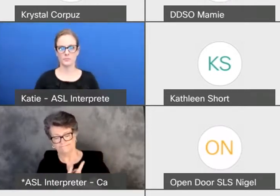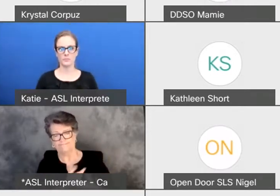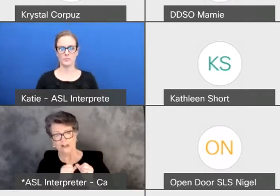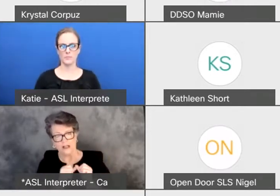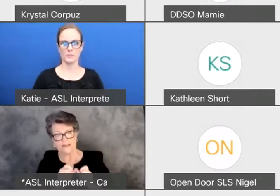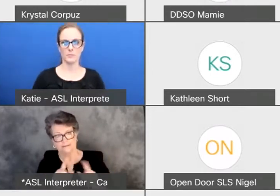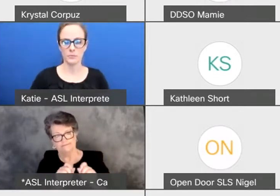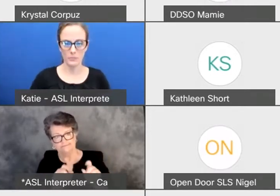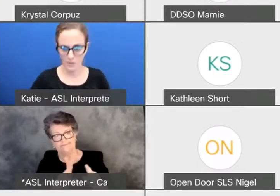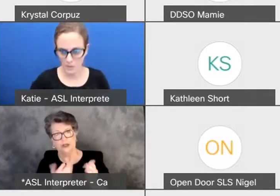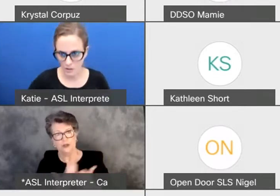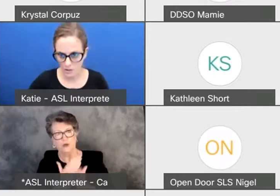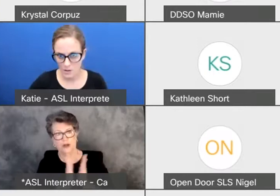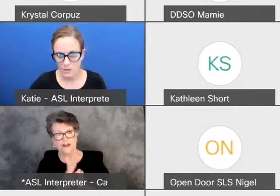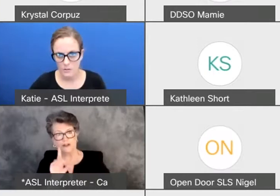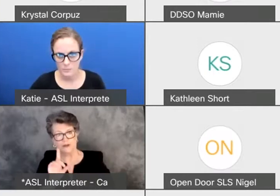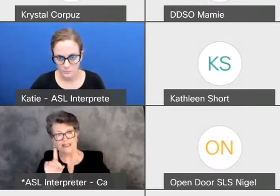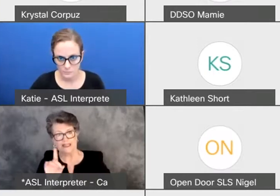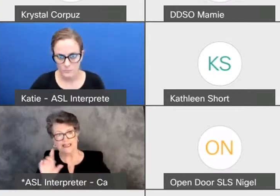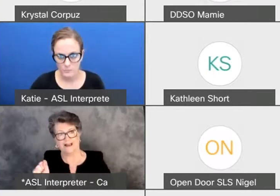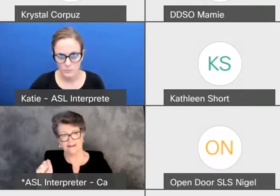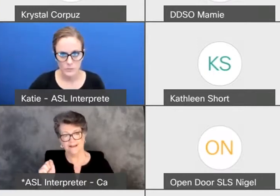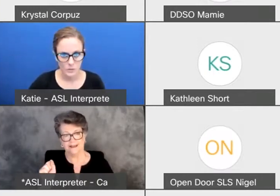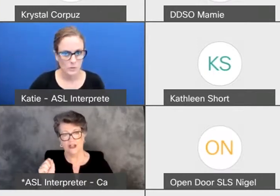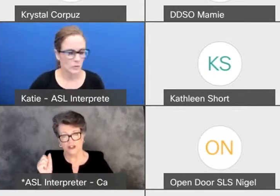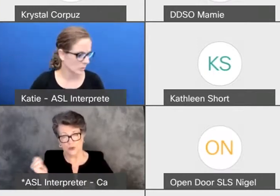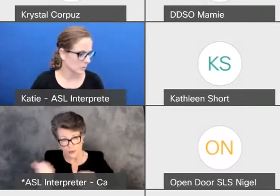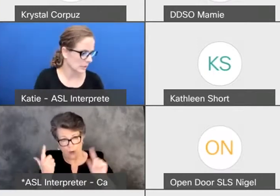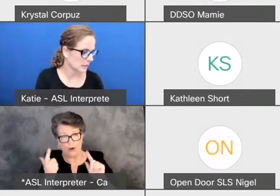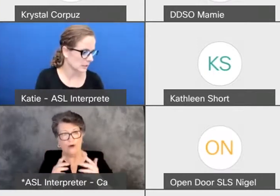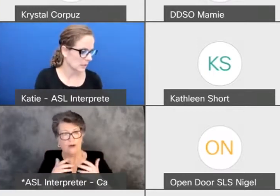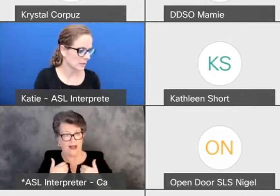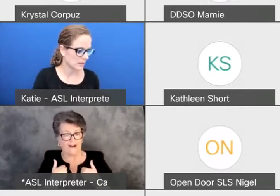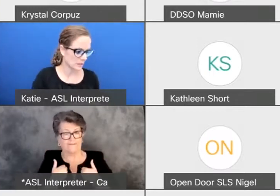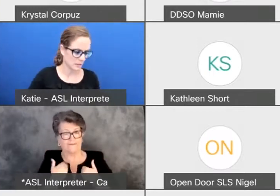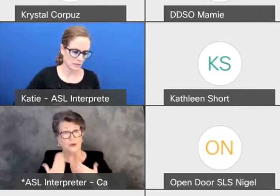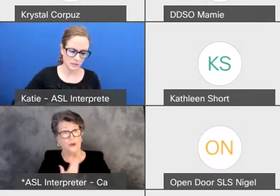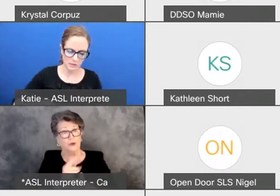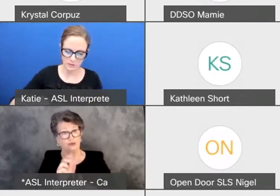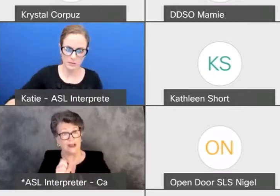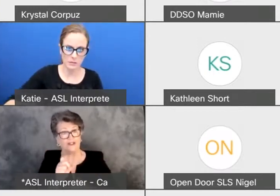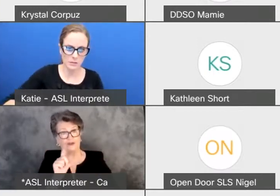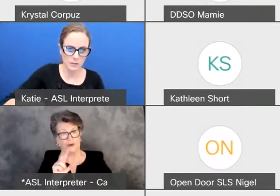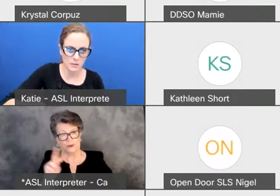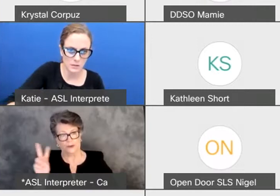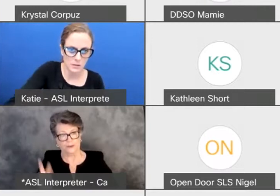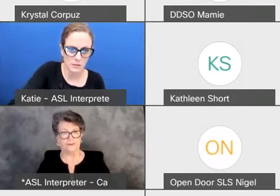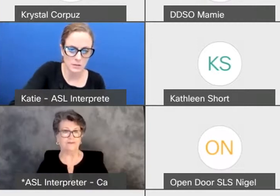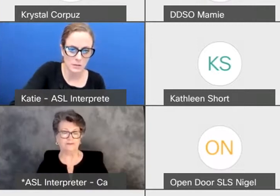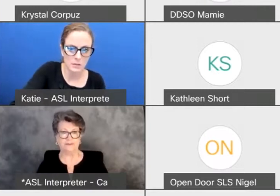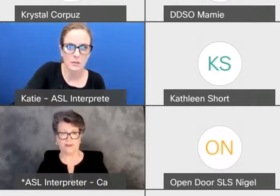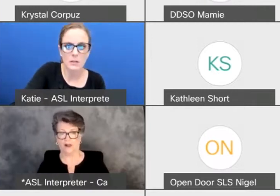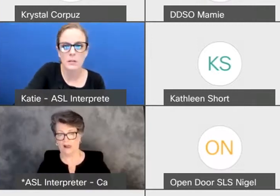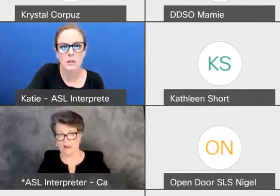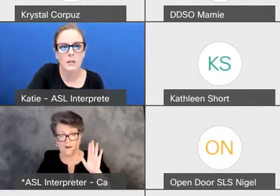new rate requests to DDS so that everyone has updated rates for 2022. I think